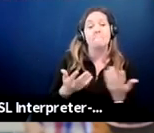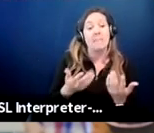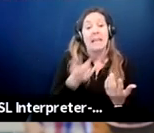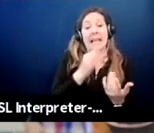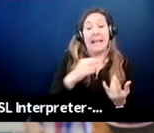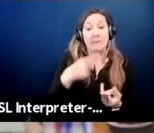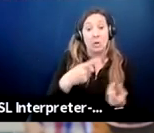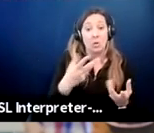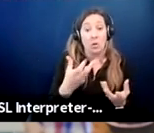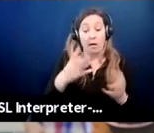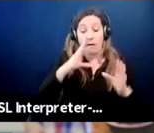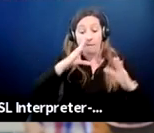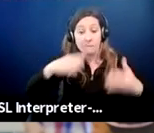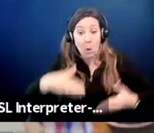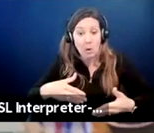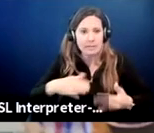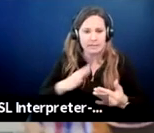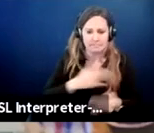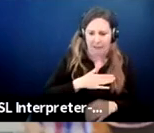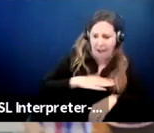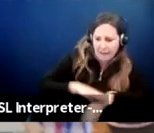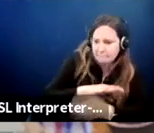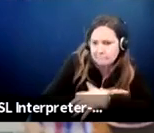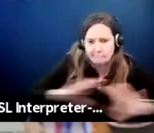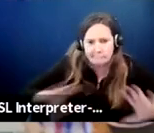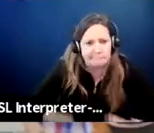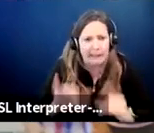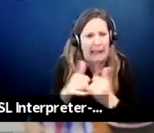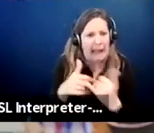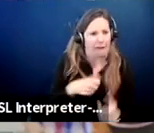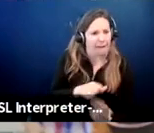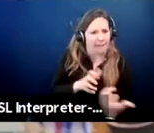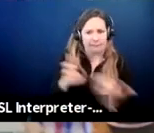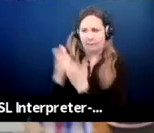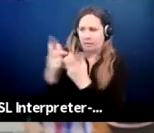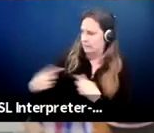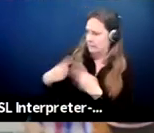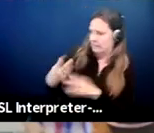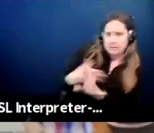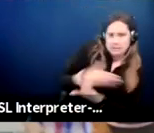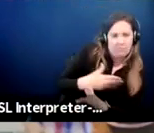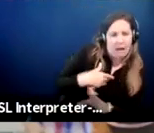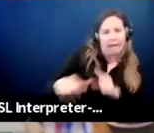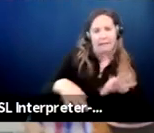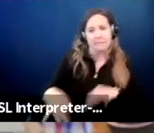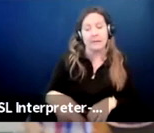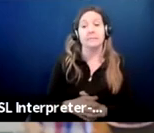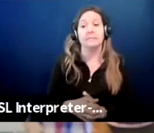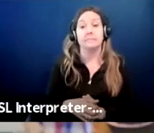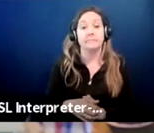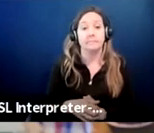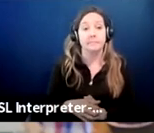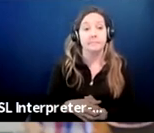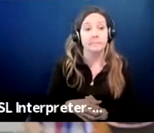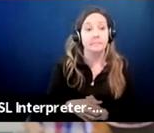could still tap into this program. Now, if the project goes all as planned from A to Z, there's no SR&ED money there.